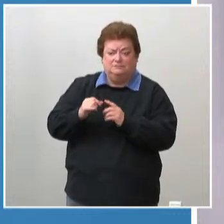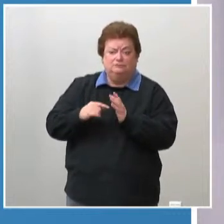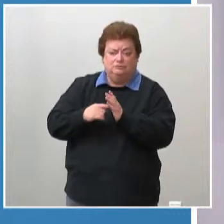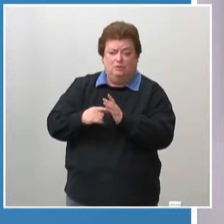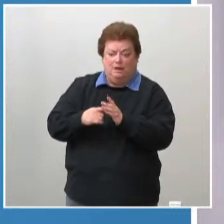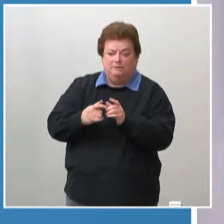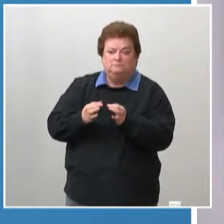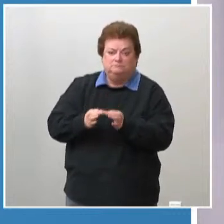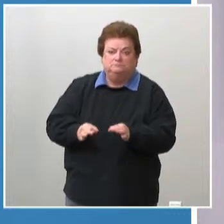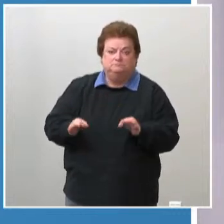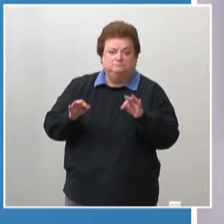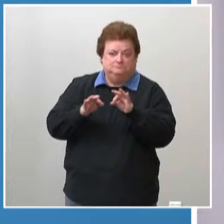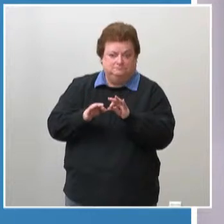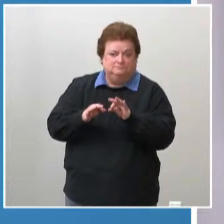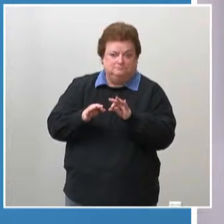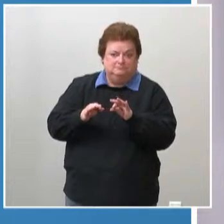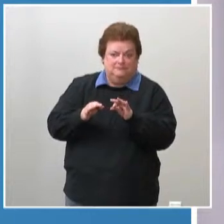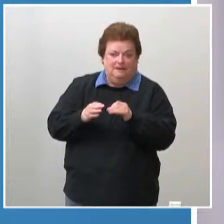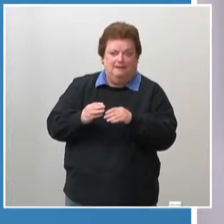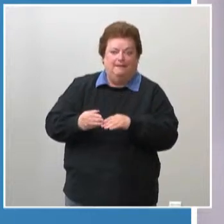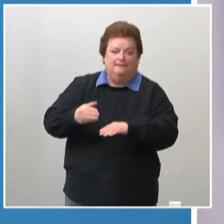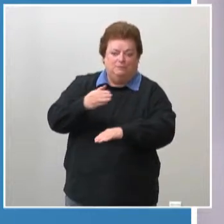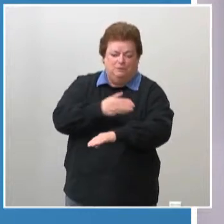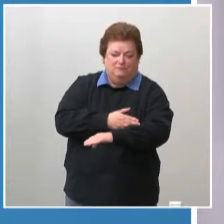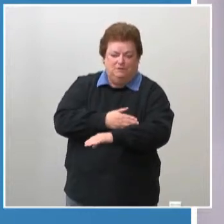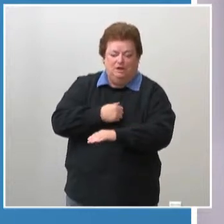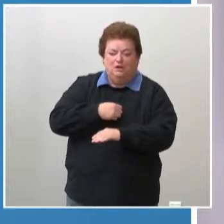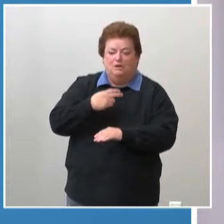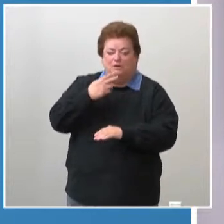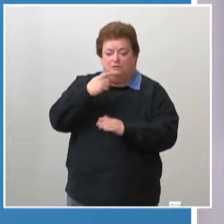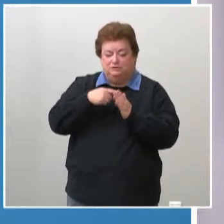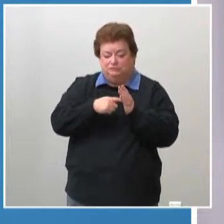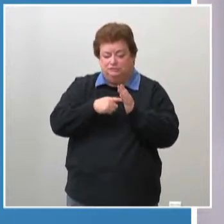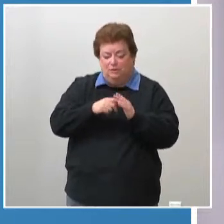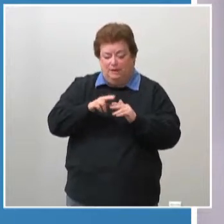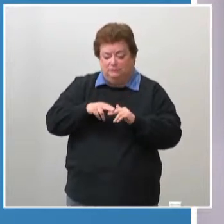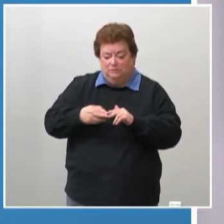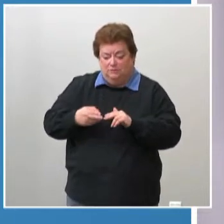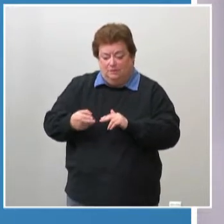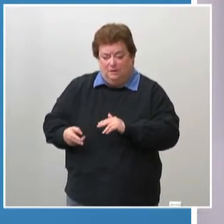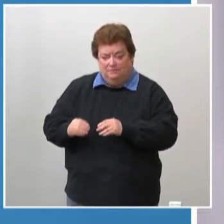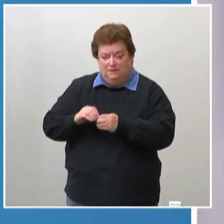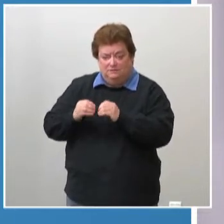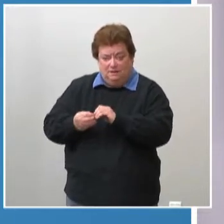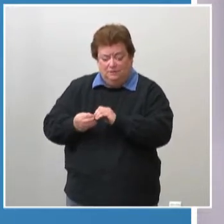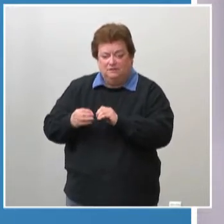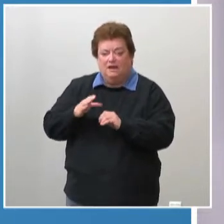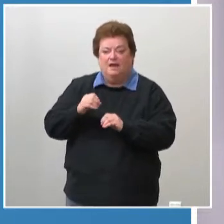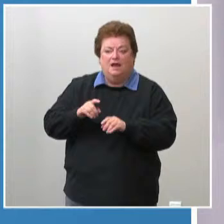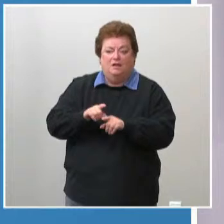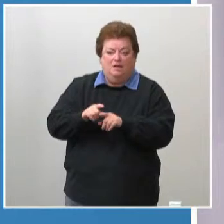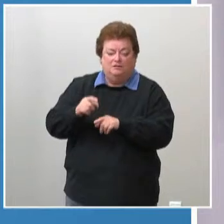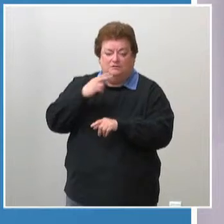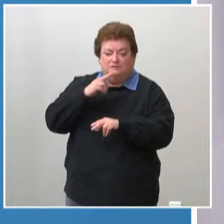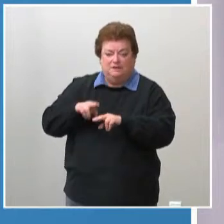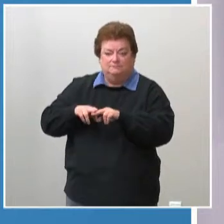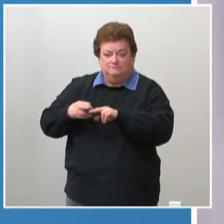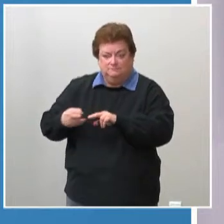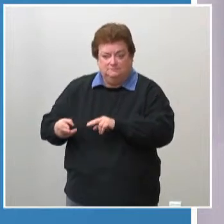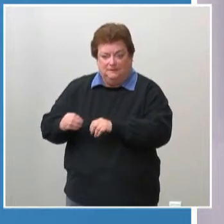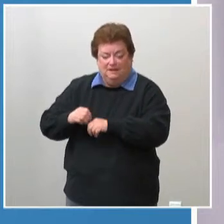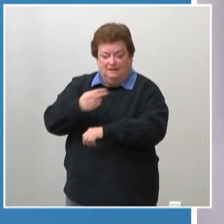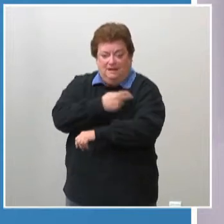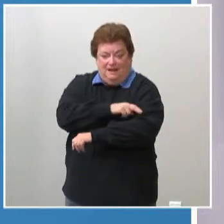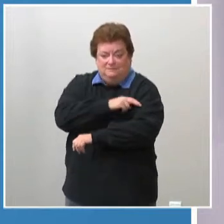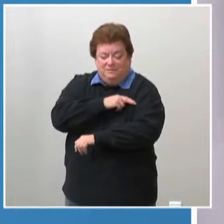significant improvement. We're seeing a continuous drop in cases, and now we're also seeing a drop in hospitalizations. For